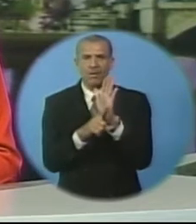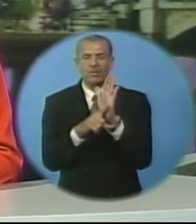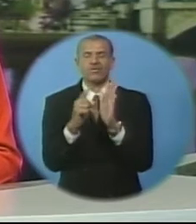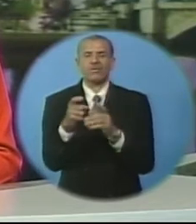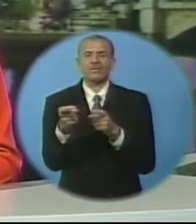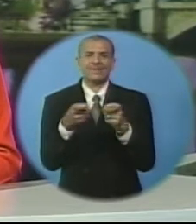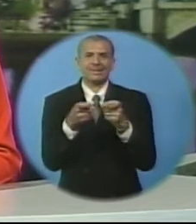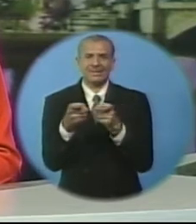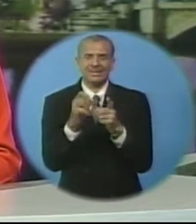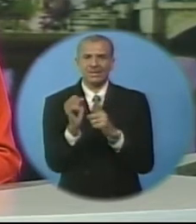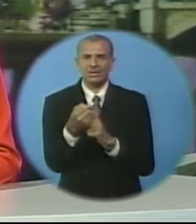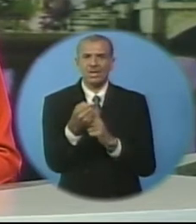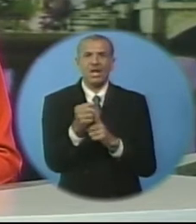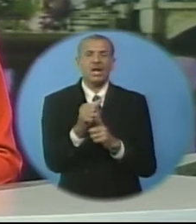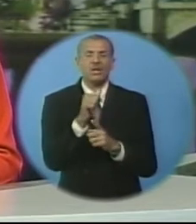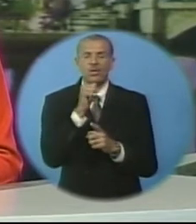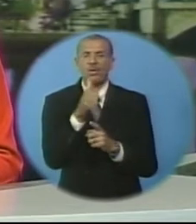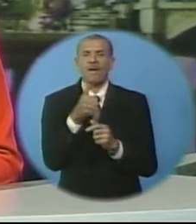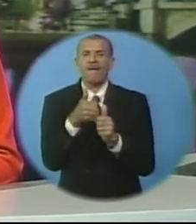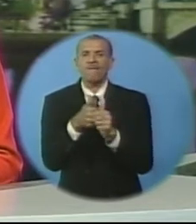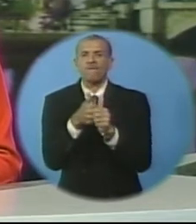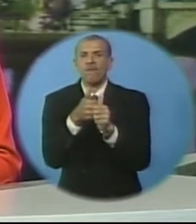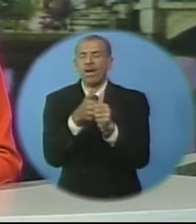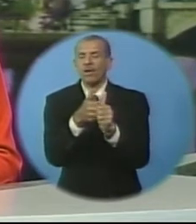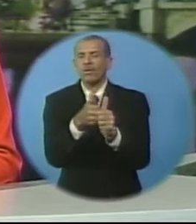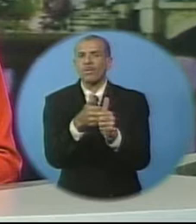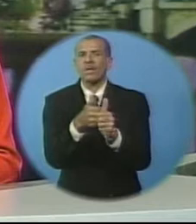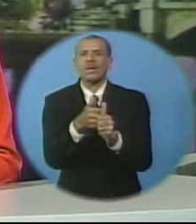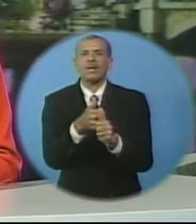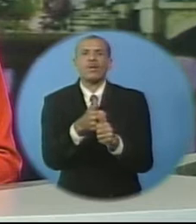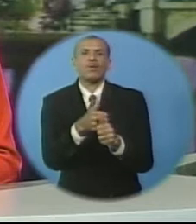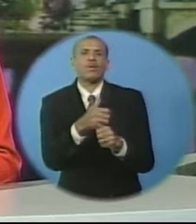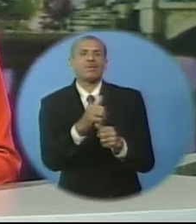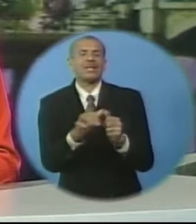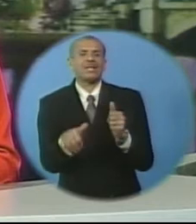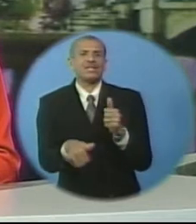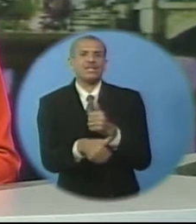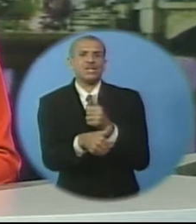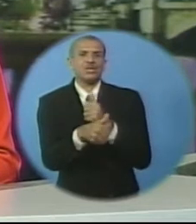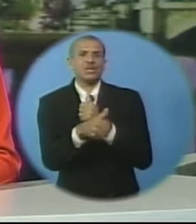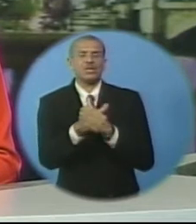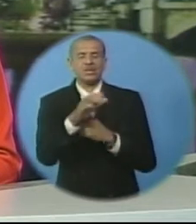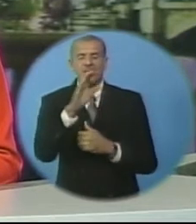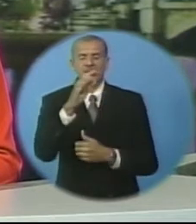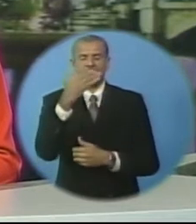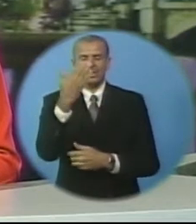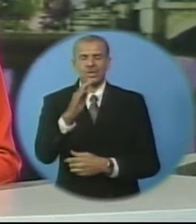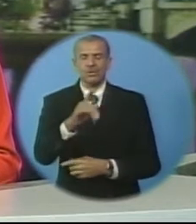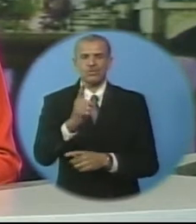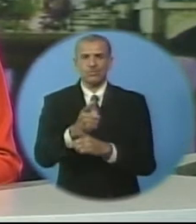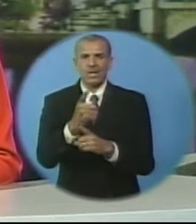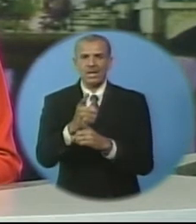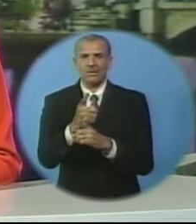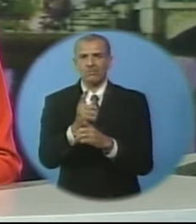incidents, and failing to follow it will jeopardize the child's right to fair and impartial disciplinary